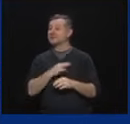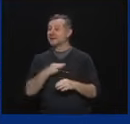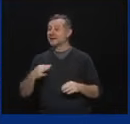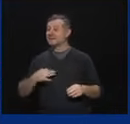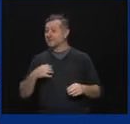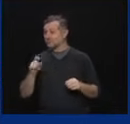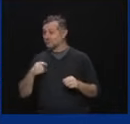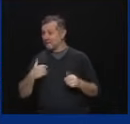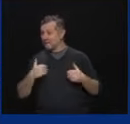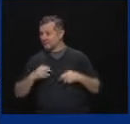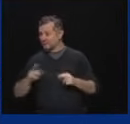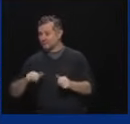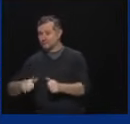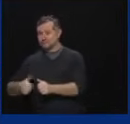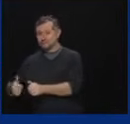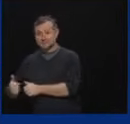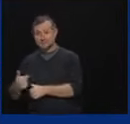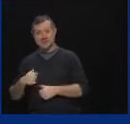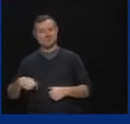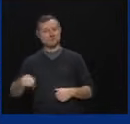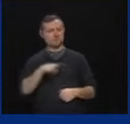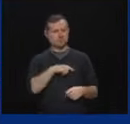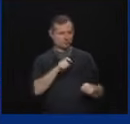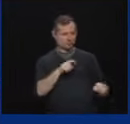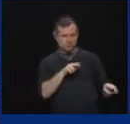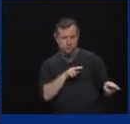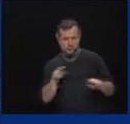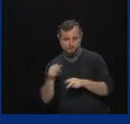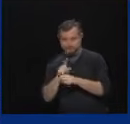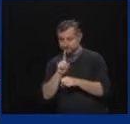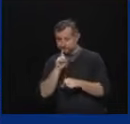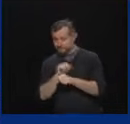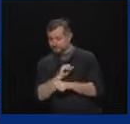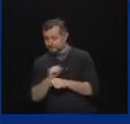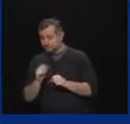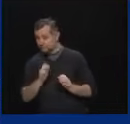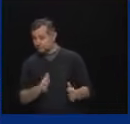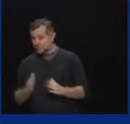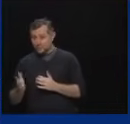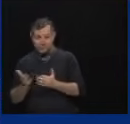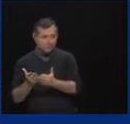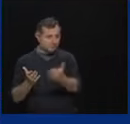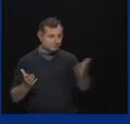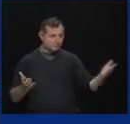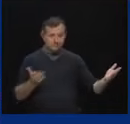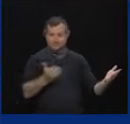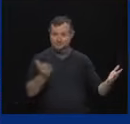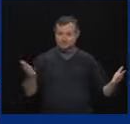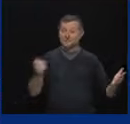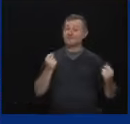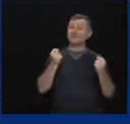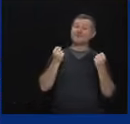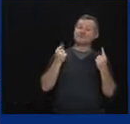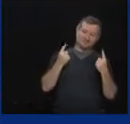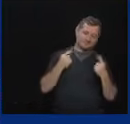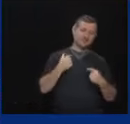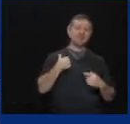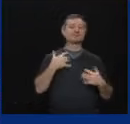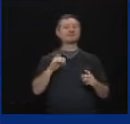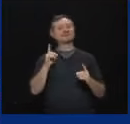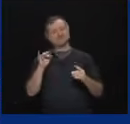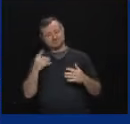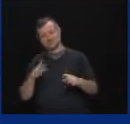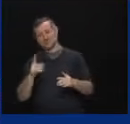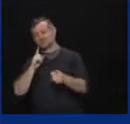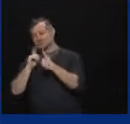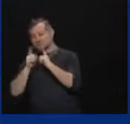right now to make sure that they're actually following what they're supposed to do to be prepared. That being said, I have actually had conversations with the Department of Health and everyone